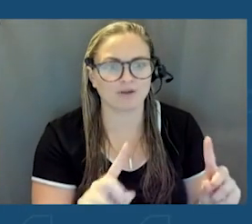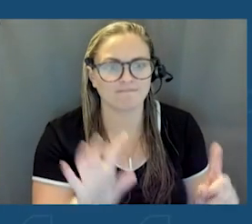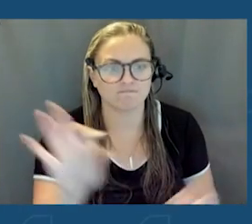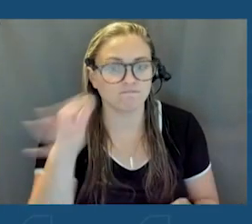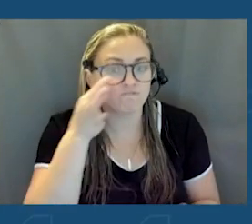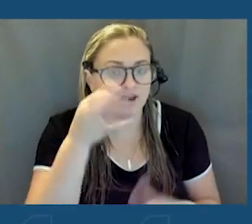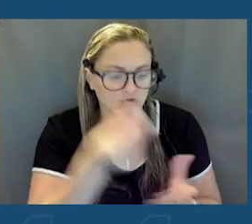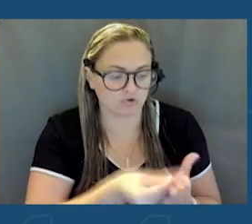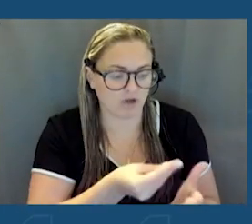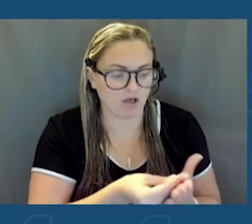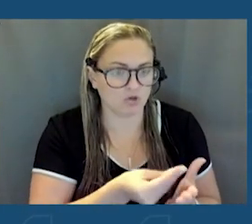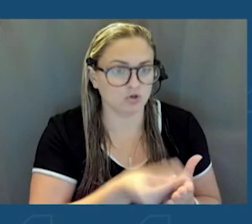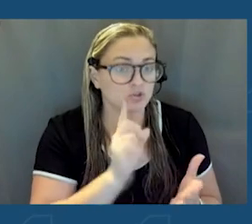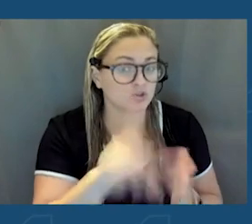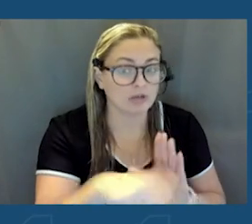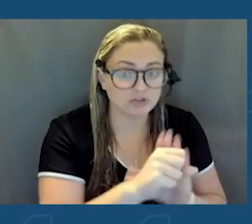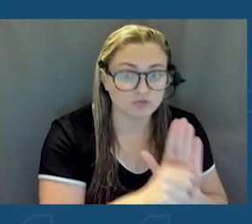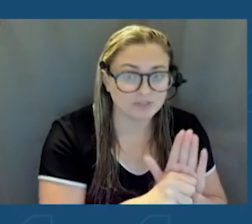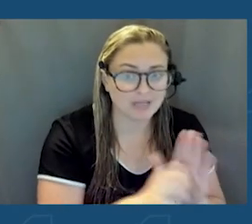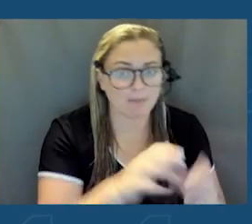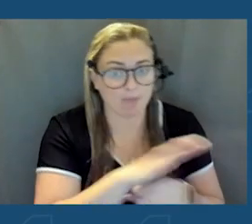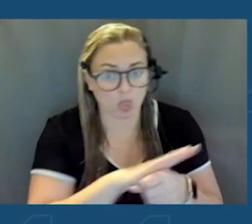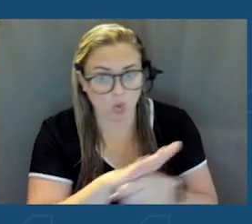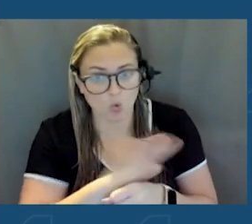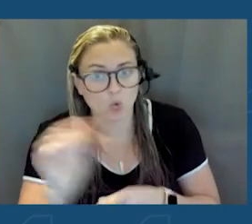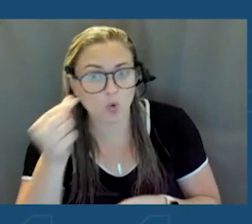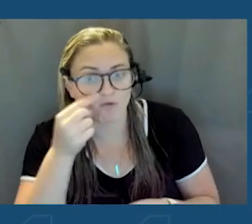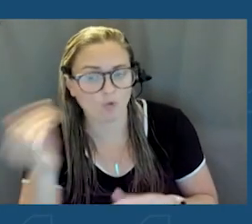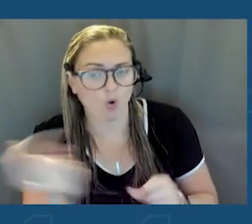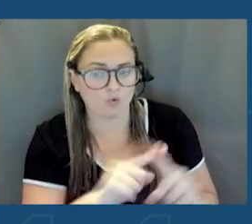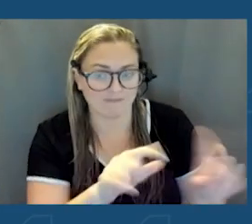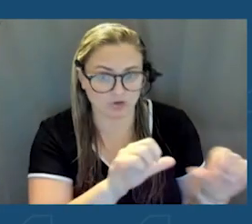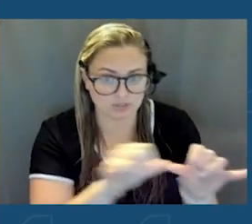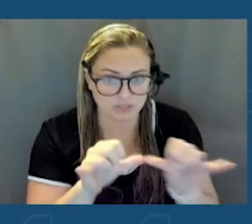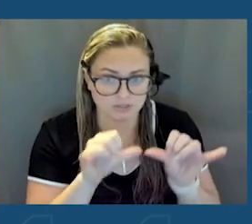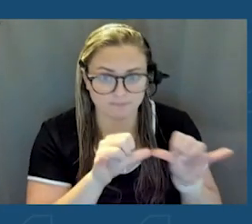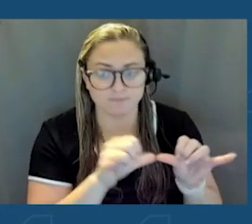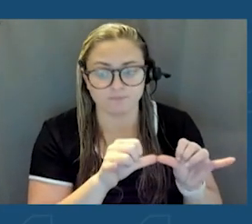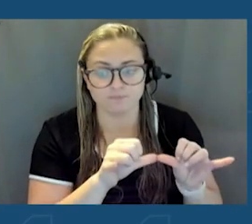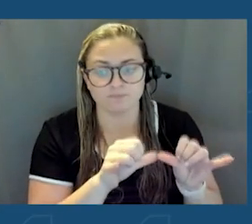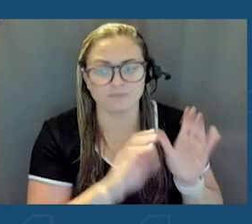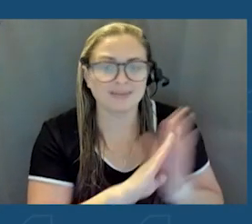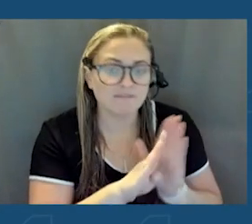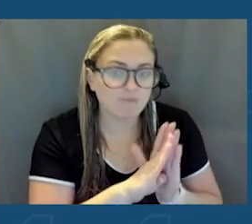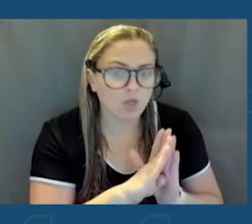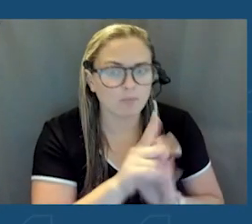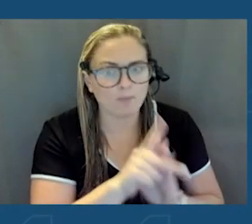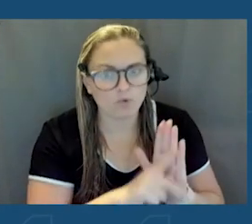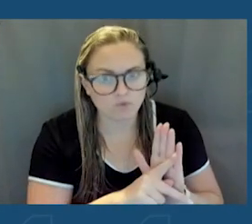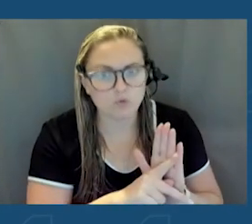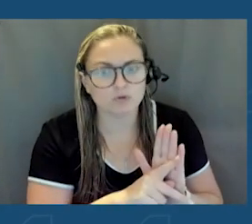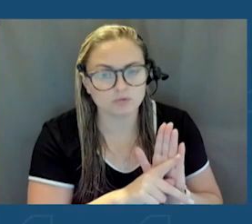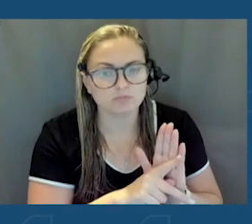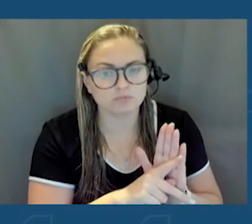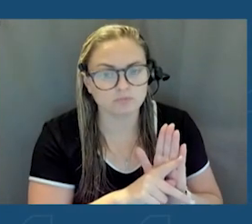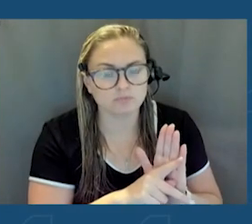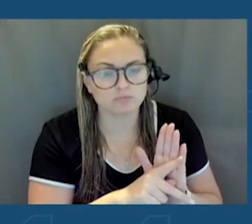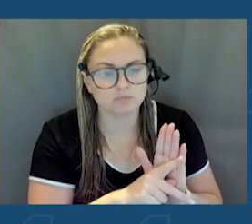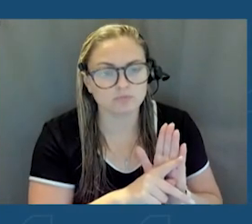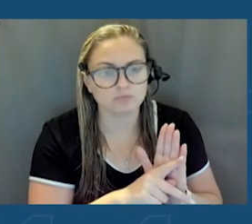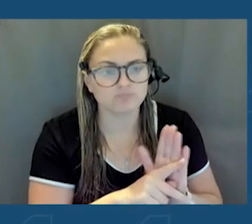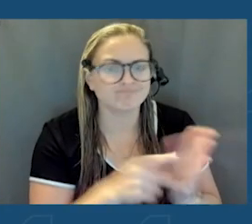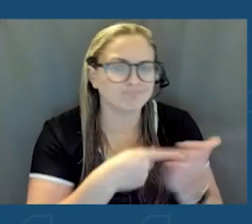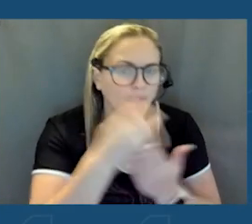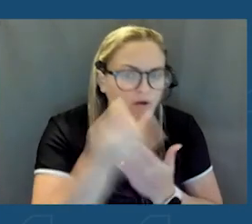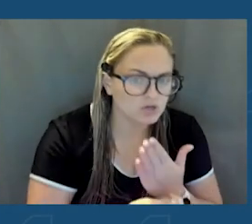to the state, but to local governments of all population sizes. And with that, develop a portfolio of projects